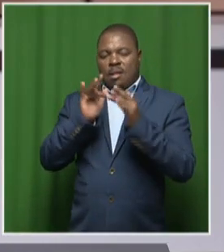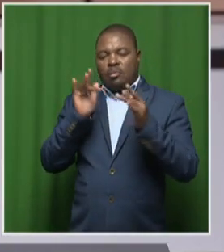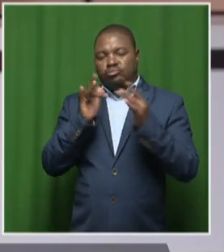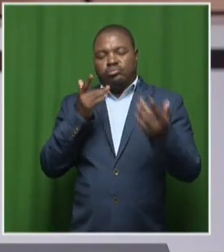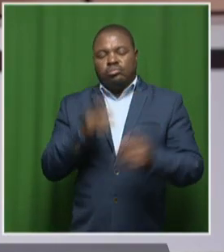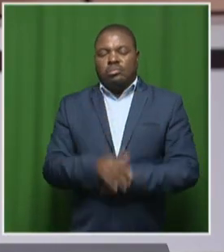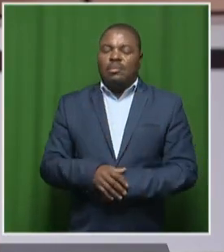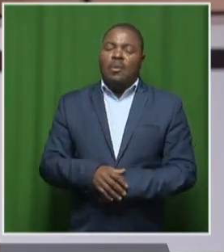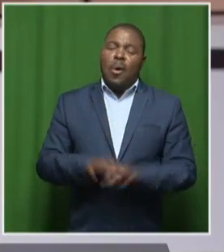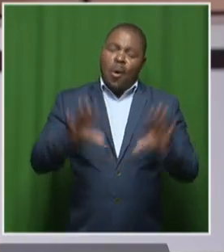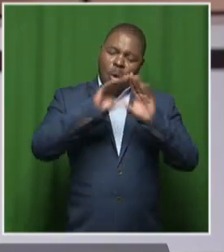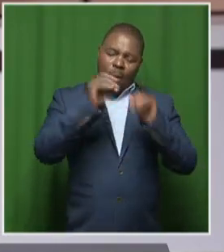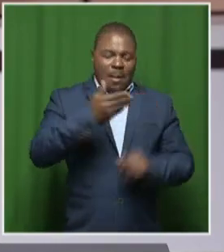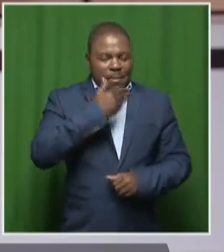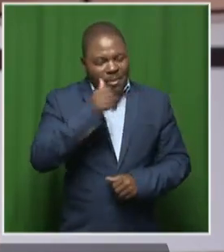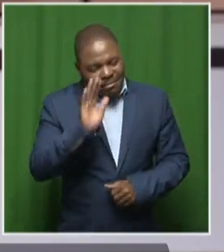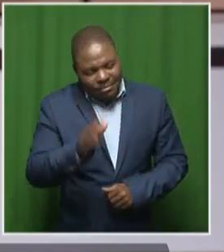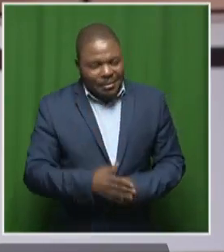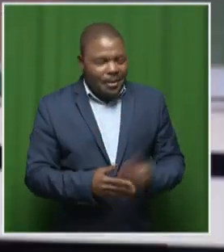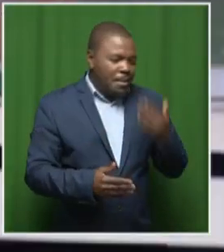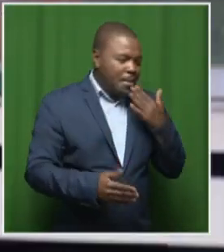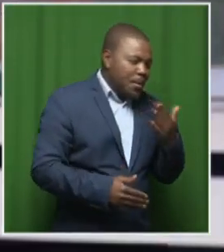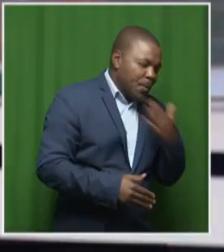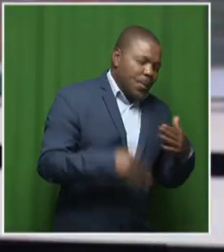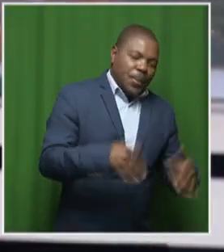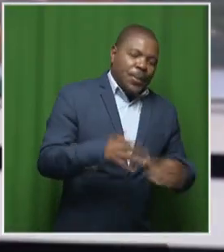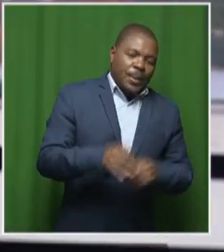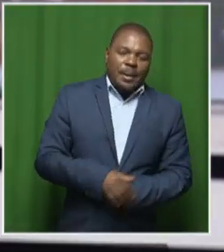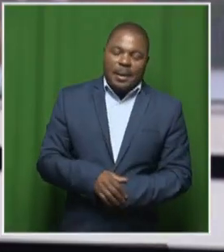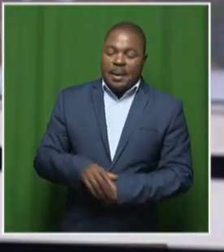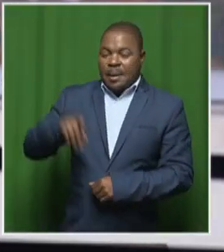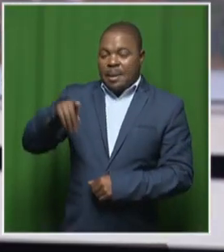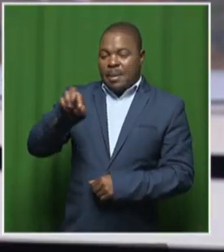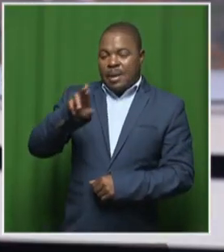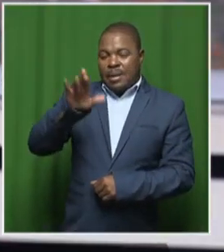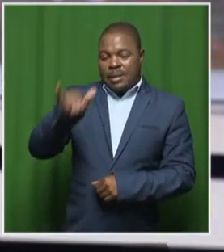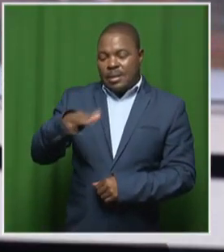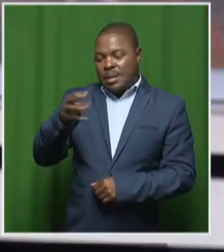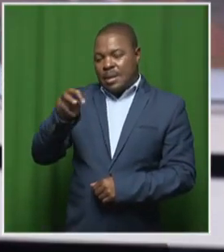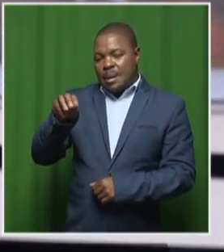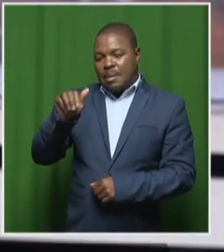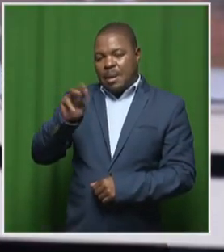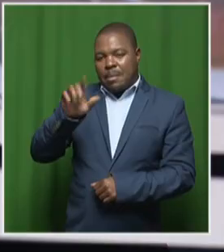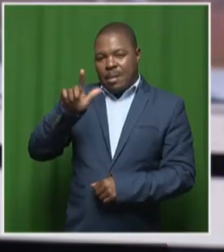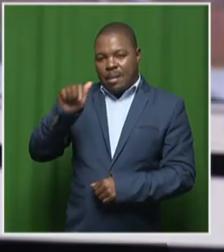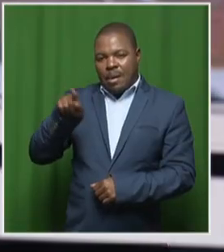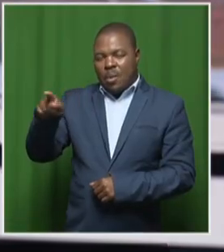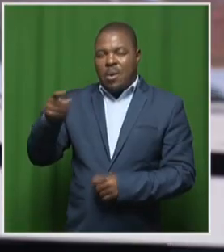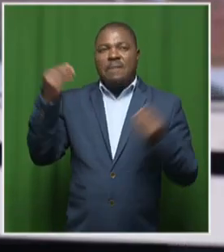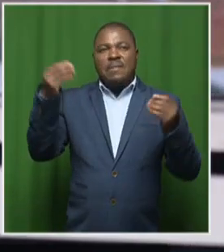Awesome. All the best, man. Keep on keeping on. Thank you. Great Appreciate stuff. it. Well, Percy Maimela is a salt artist, drawing portraits of